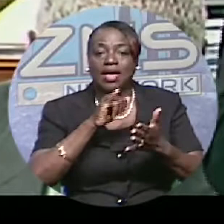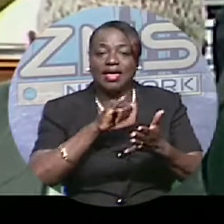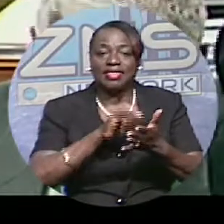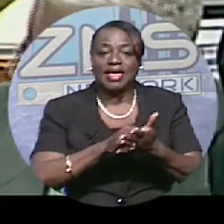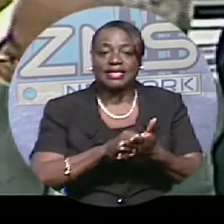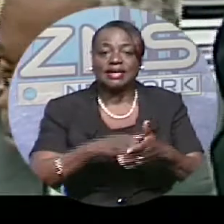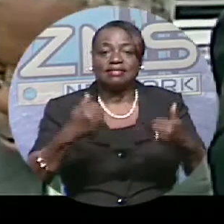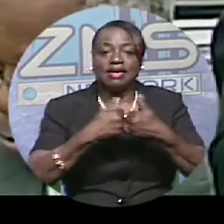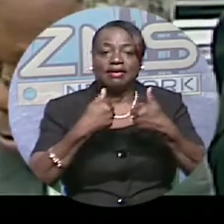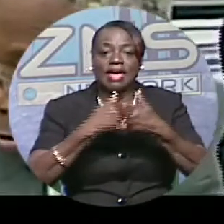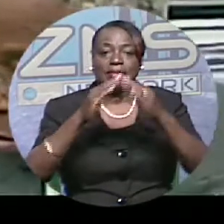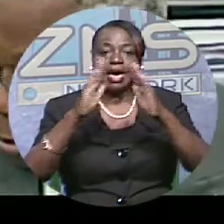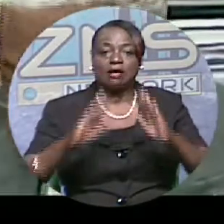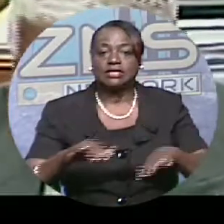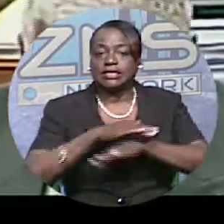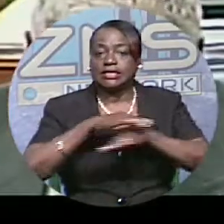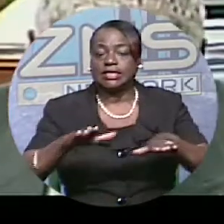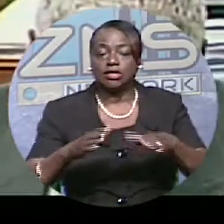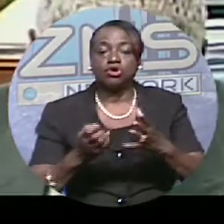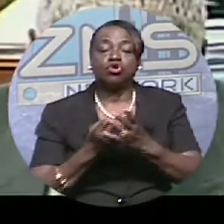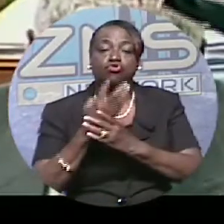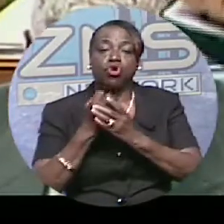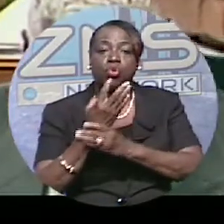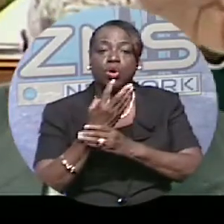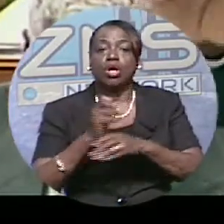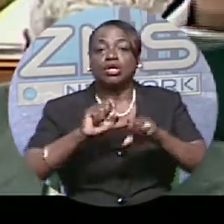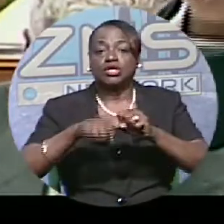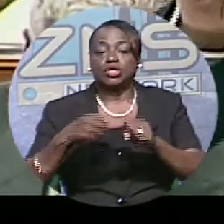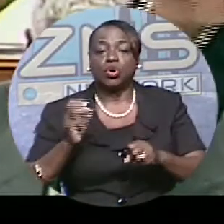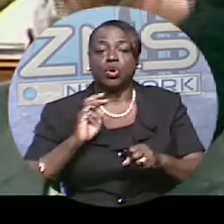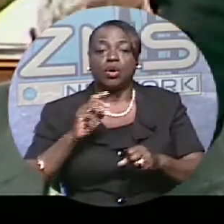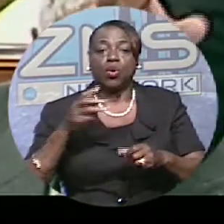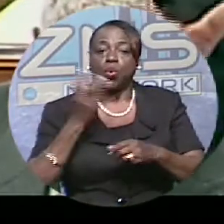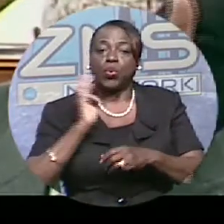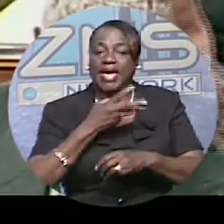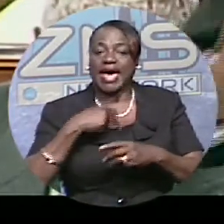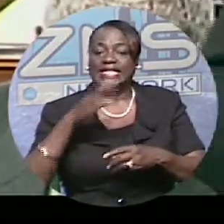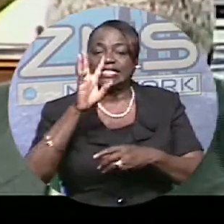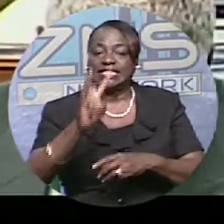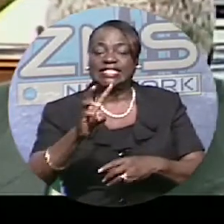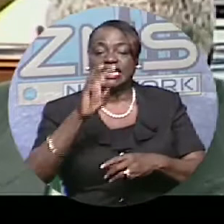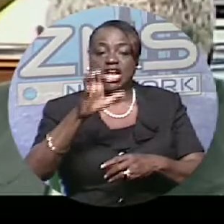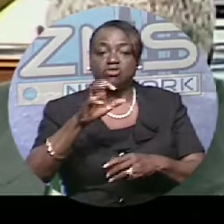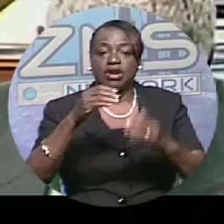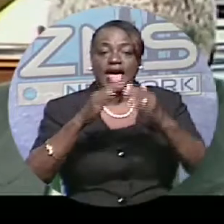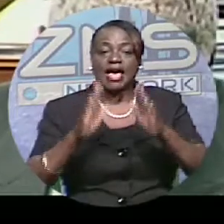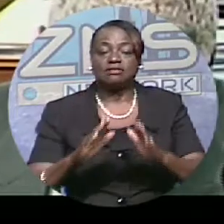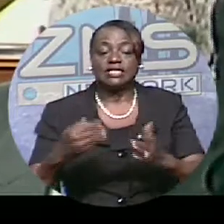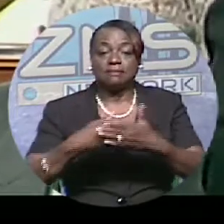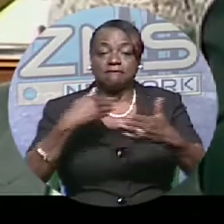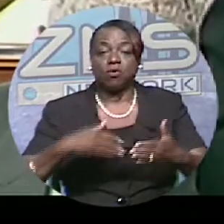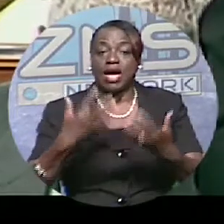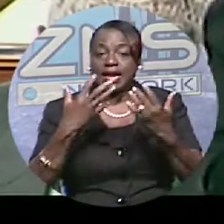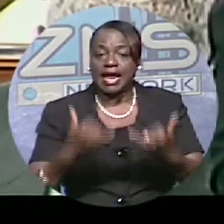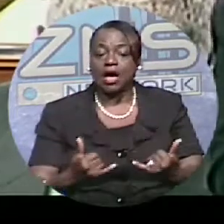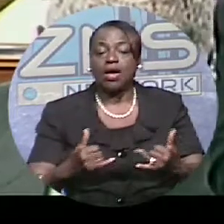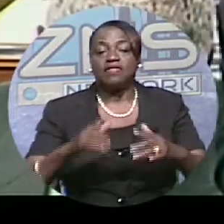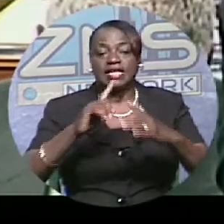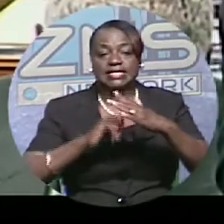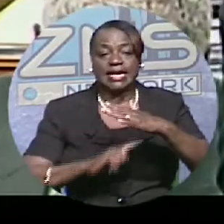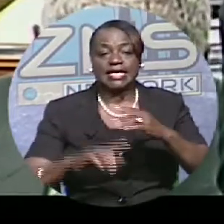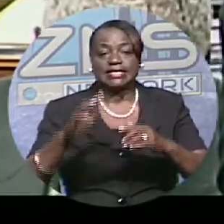just going to be everywhere, and that's why it's important to note we had more than 600 houses before. Now the less than 300 are the